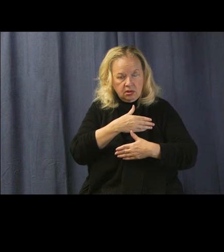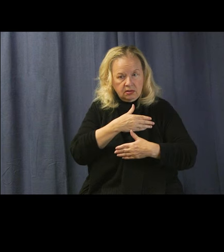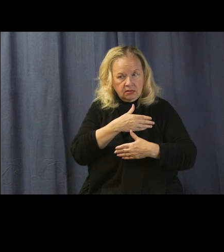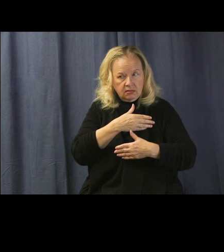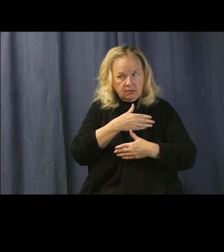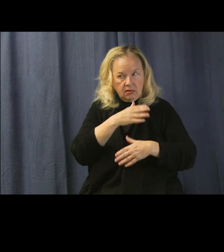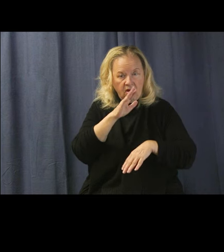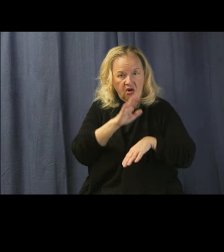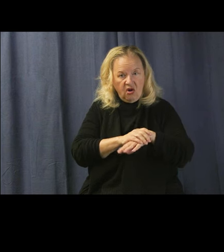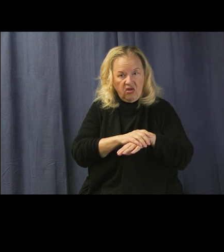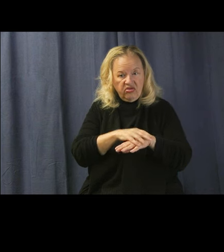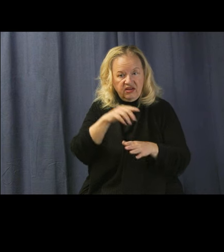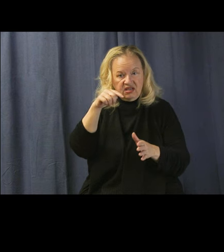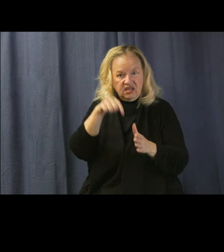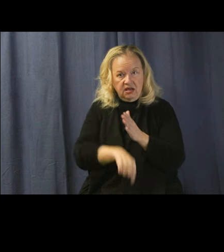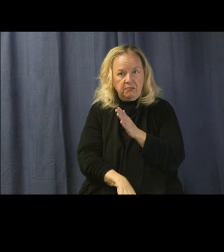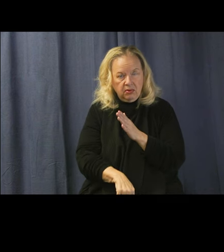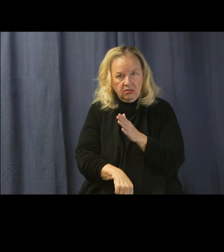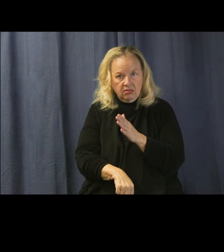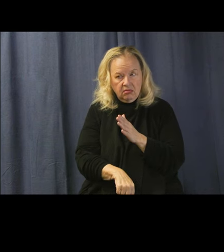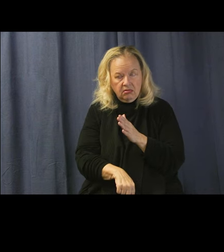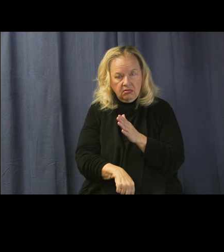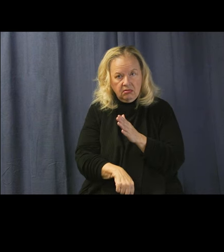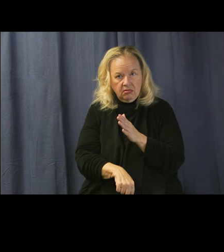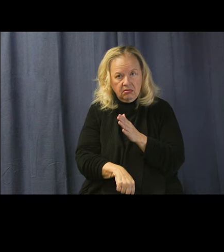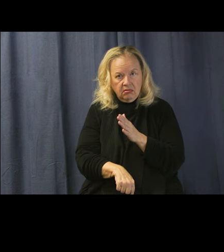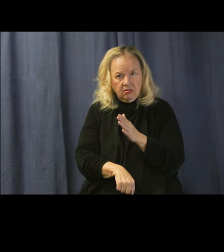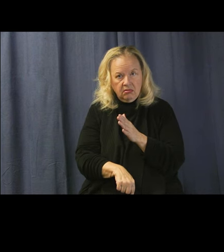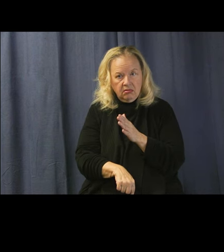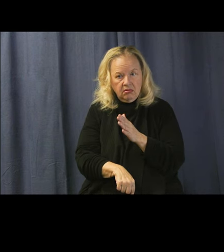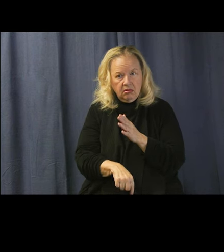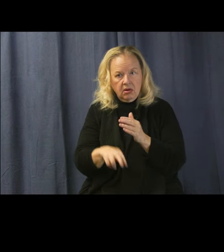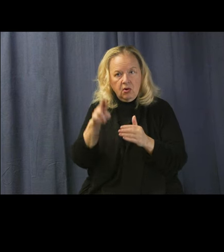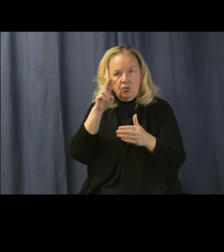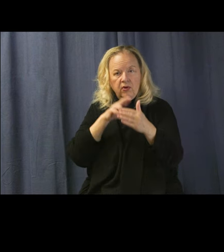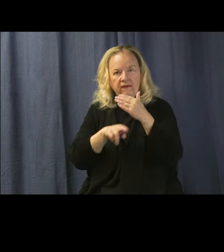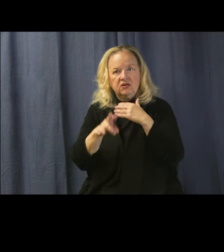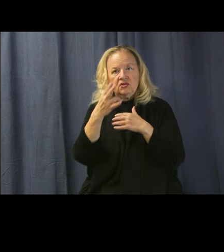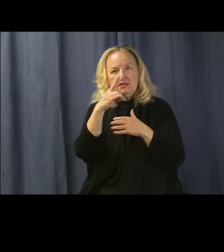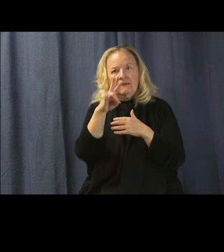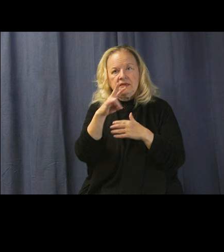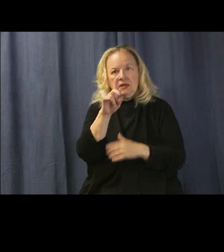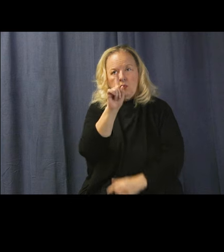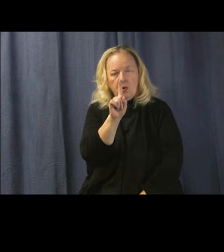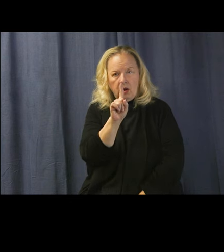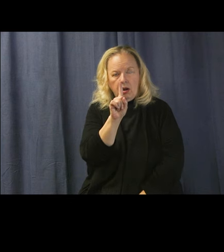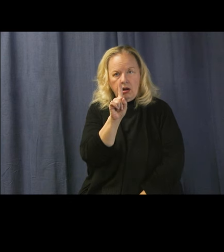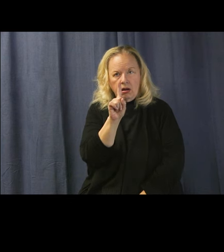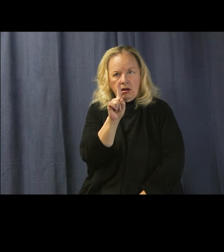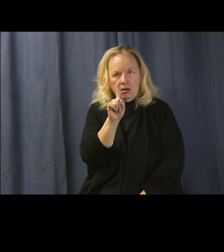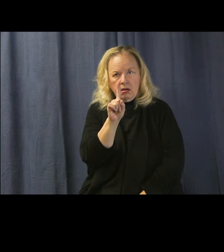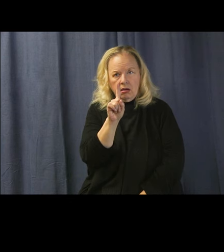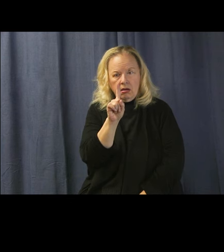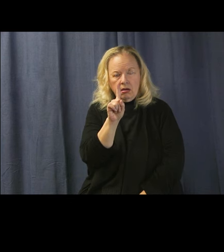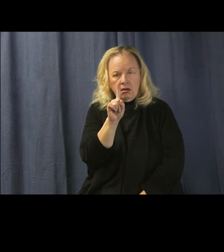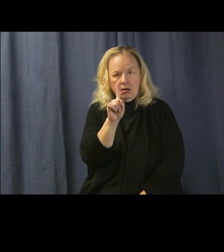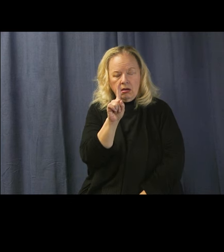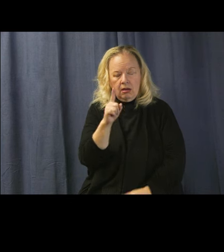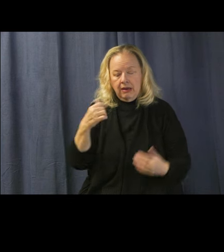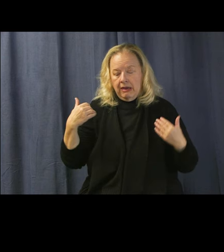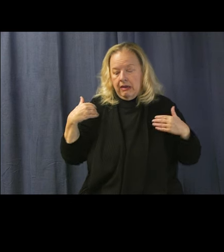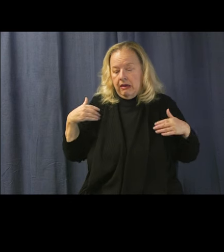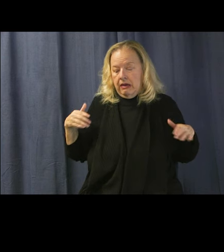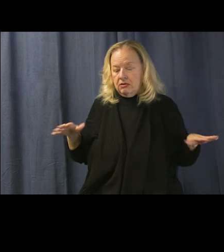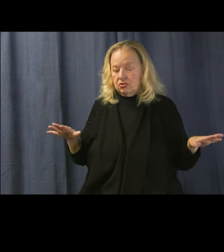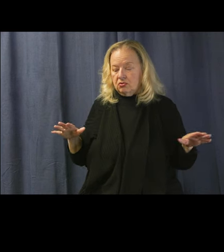the surface of the deep. Okay, well, look at Revelation 17:1. There came one of the seven